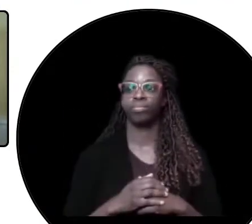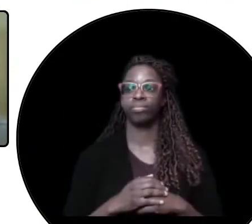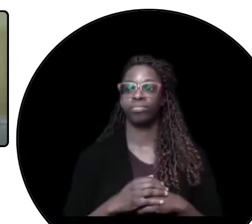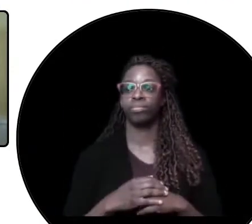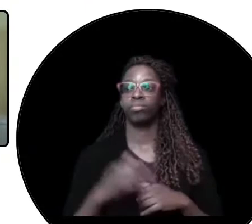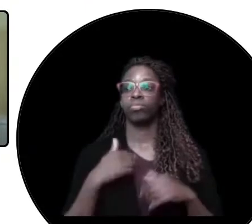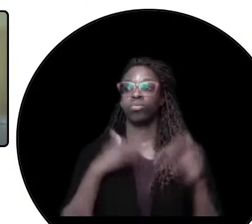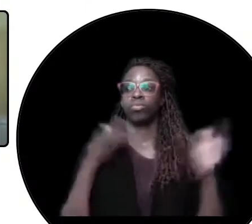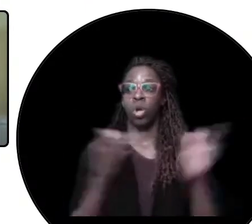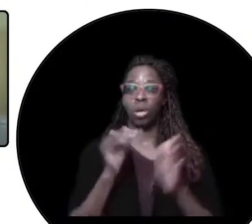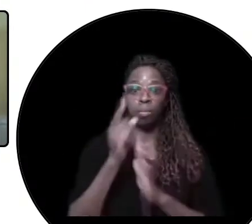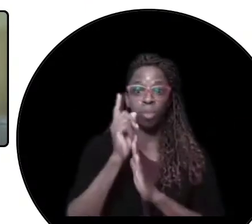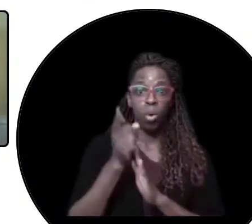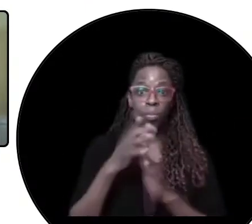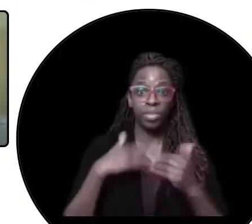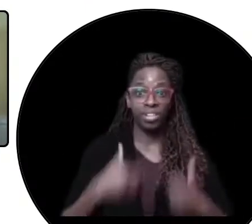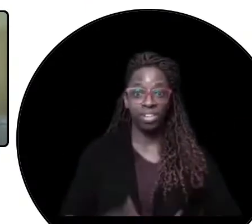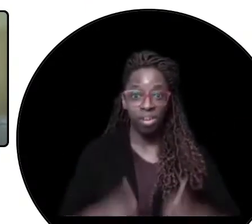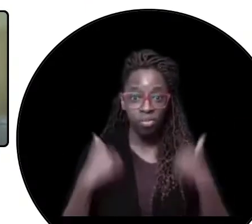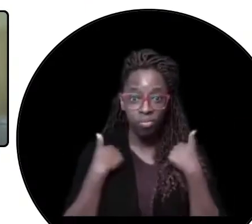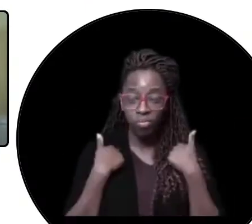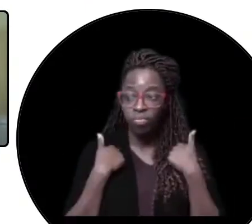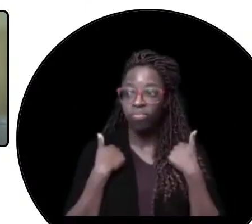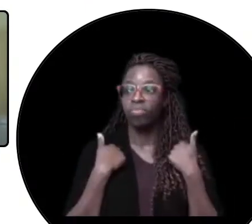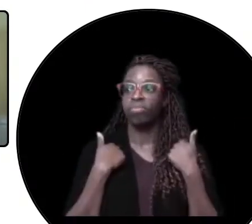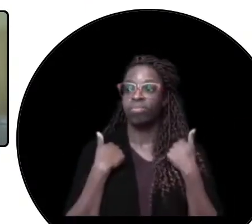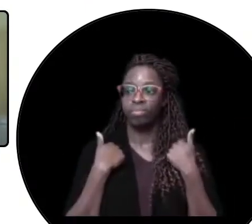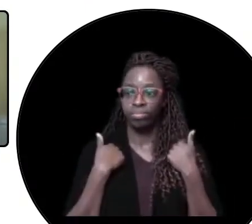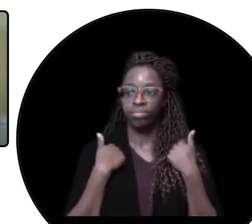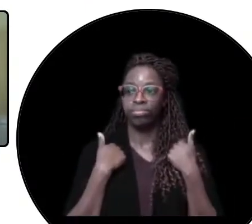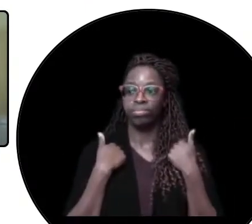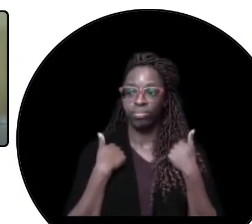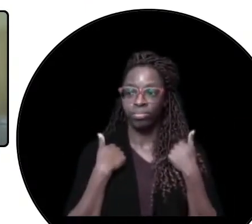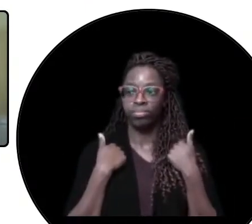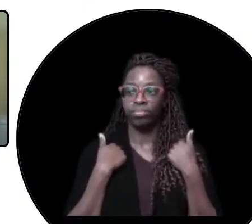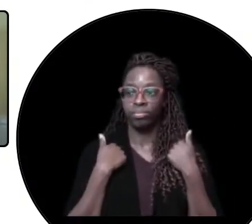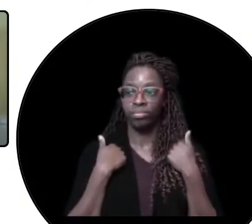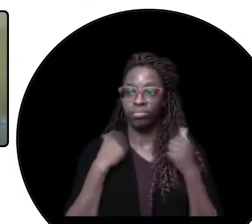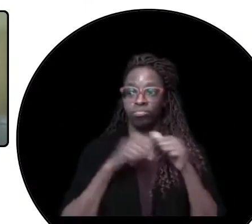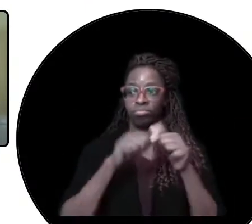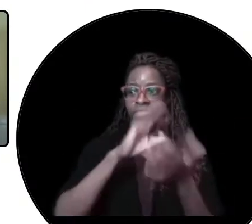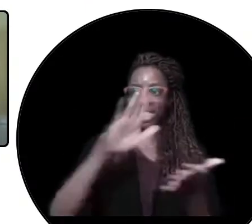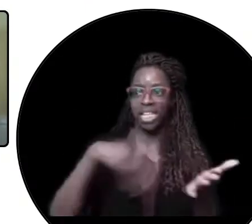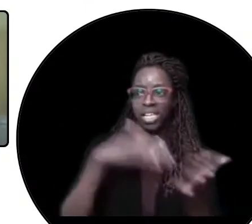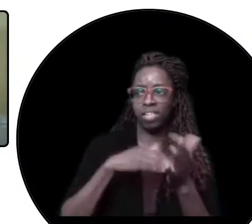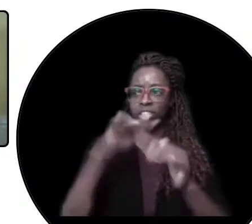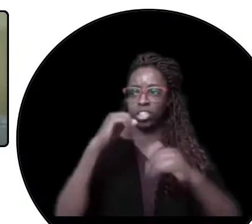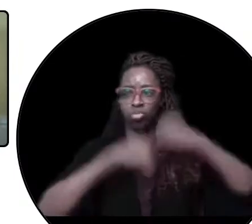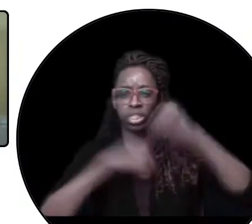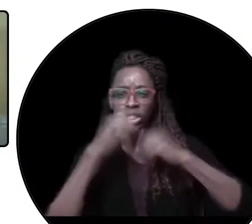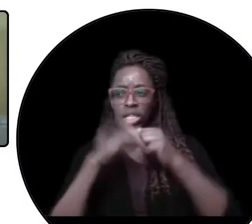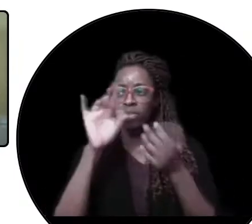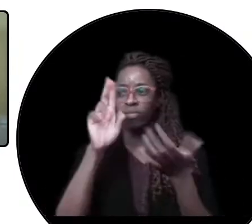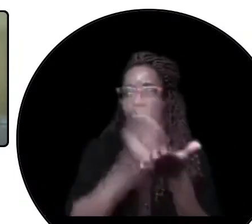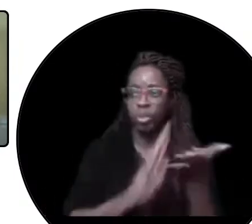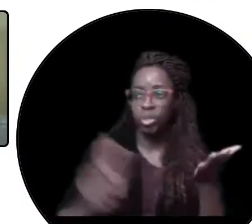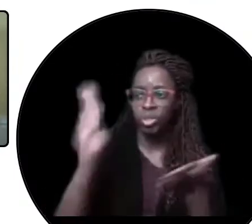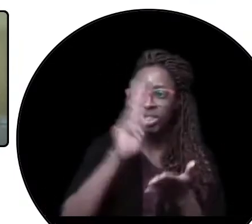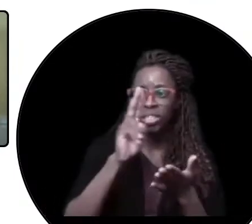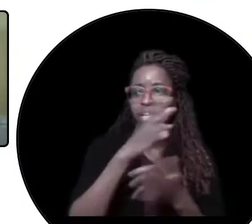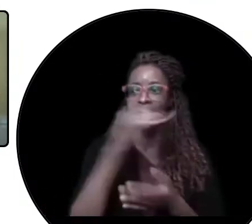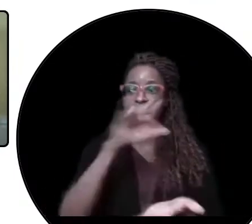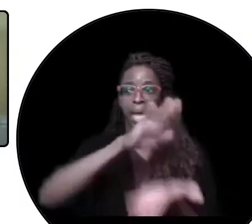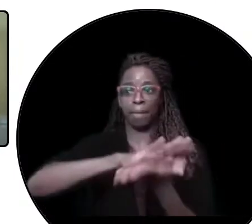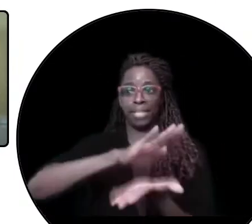structures of the university and academia that subjugate knowledge, that subjugate the humanistic production